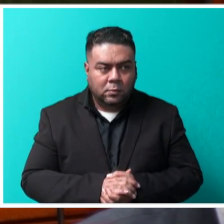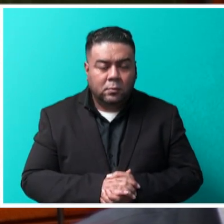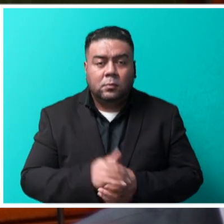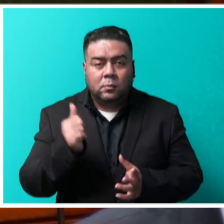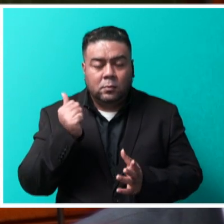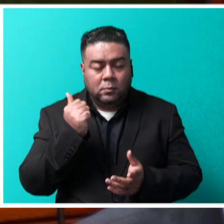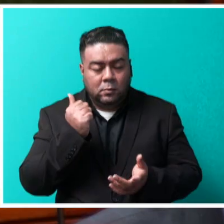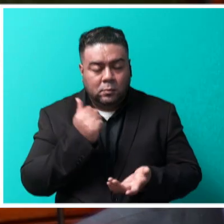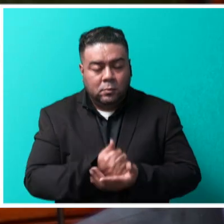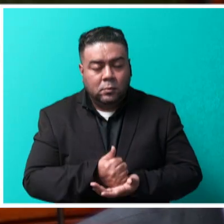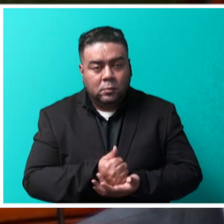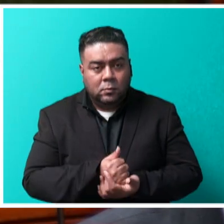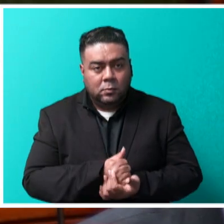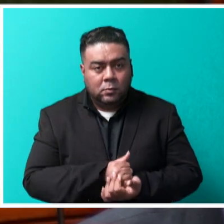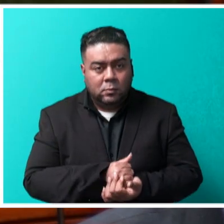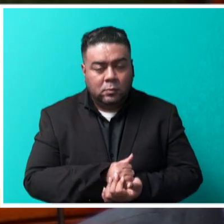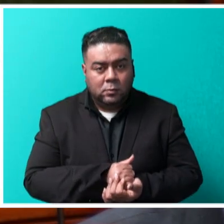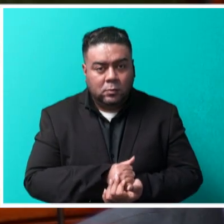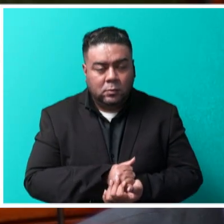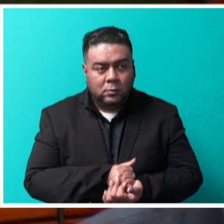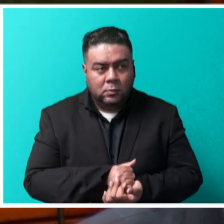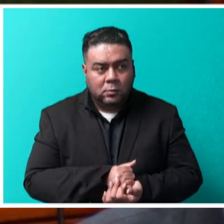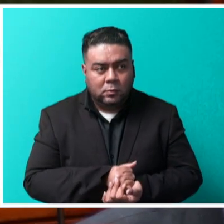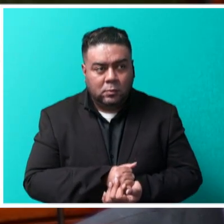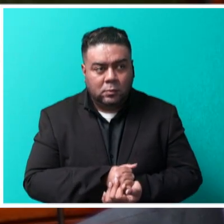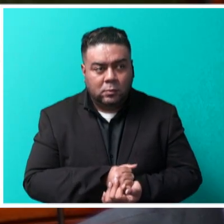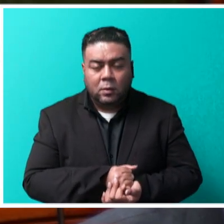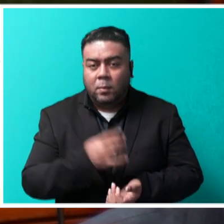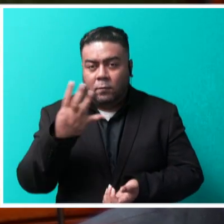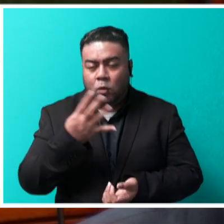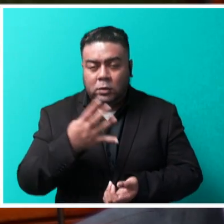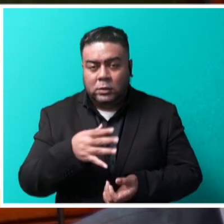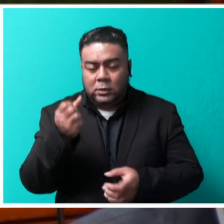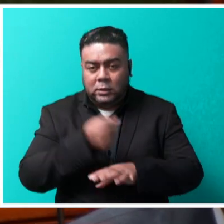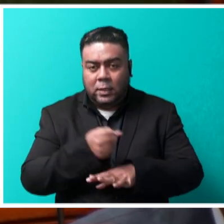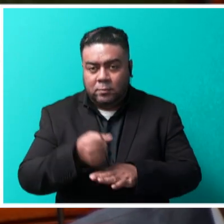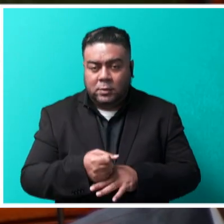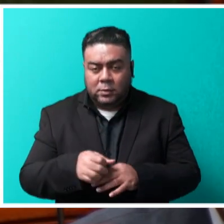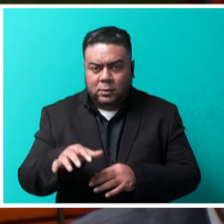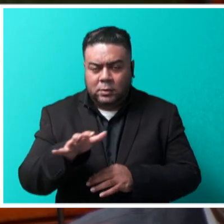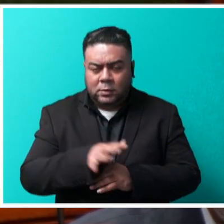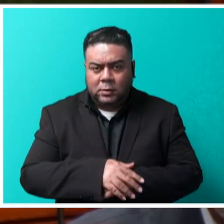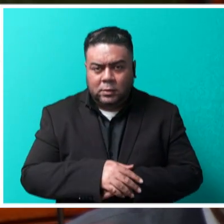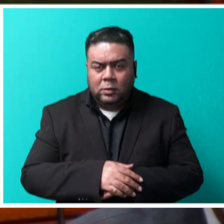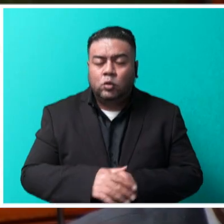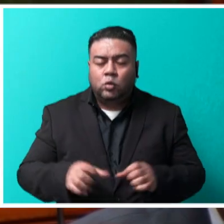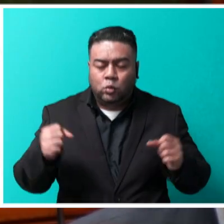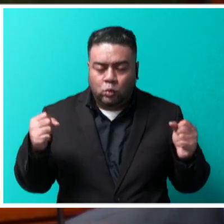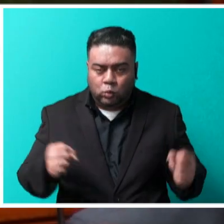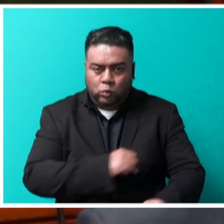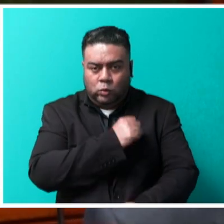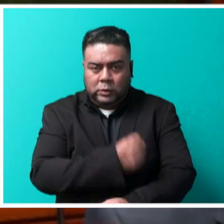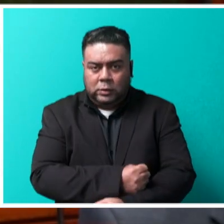the Gender Transformative Institutional Capacity Development Initiative across 14 government agencies to strengthen the